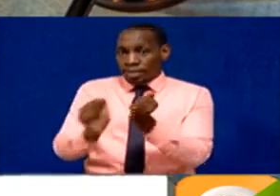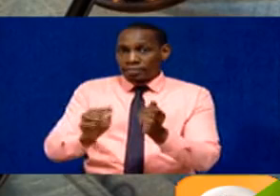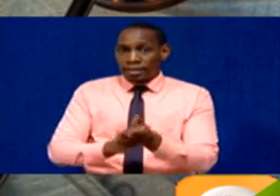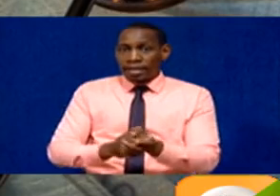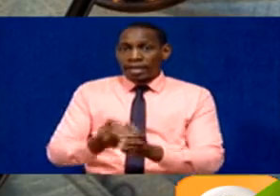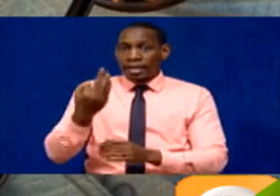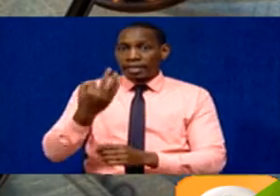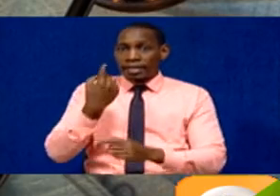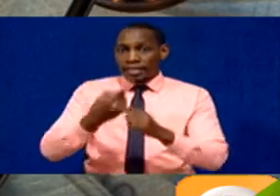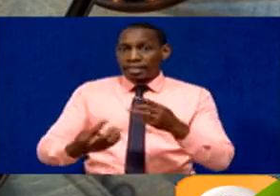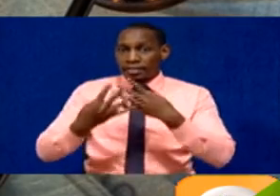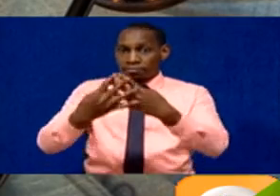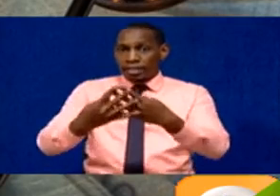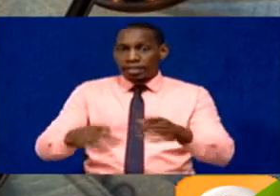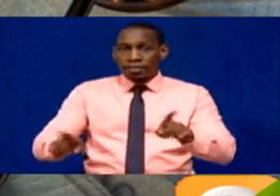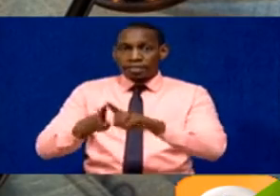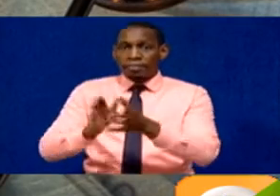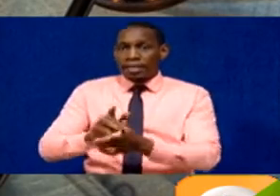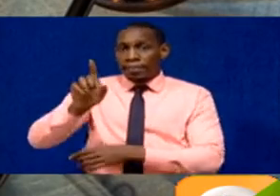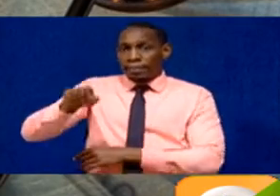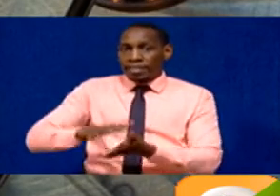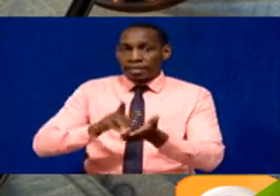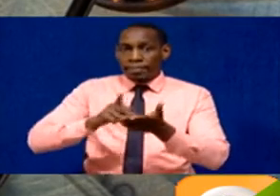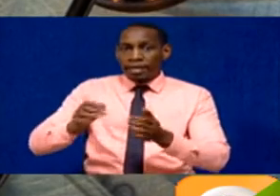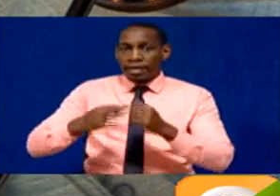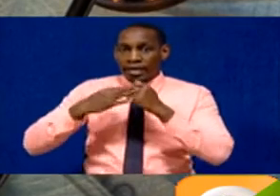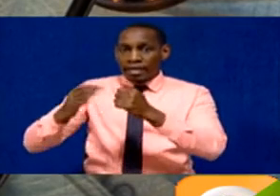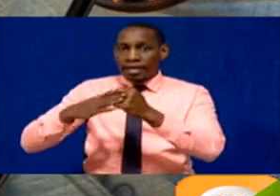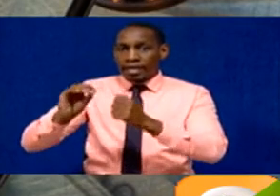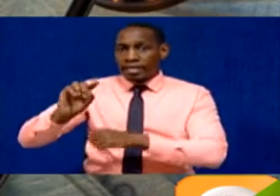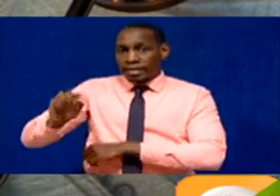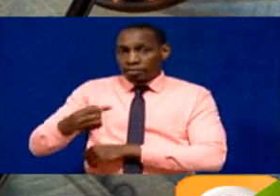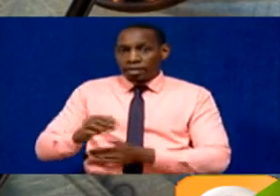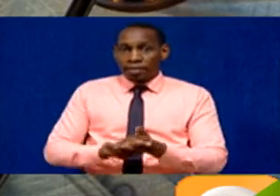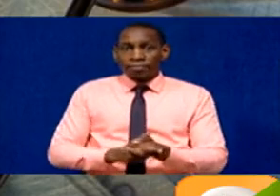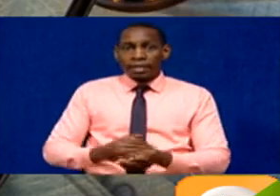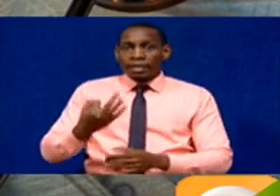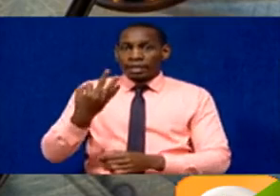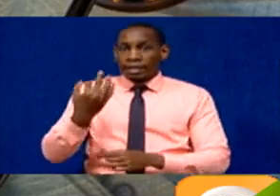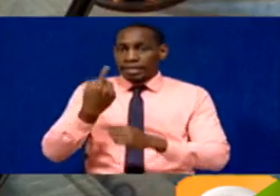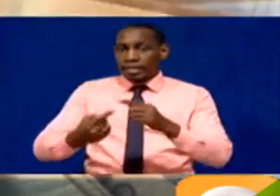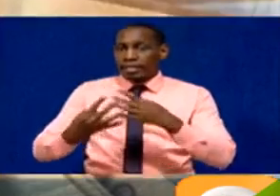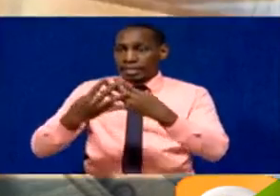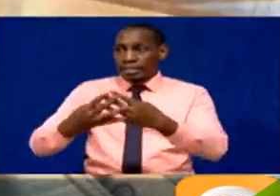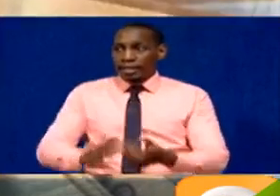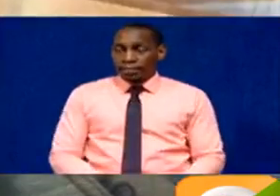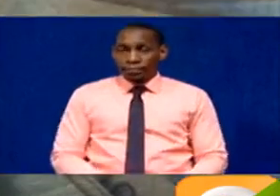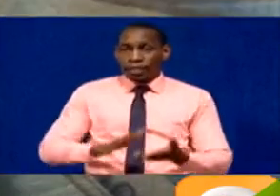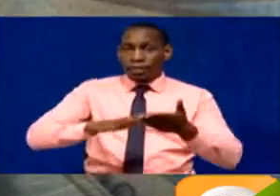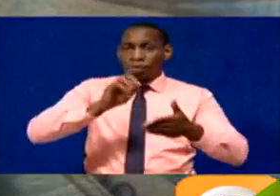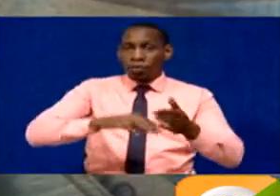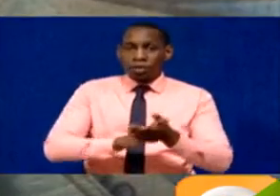and a 3-year jail term, as well as a mandatory fine of 890,000 shillings and 3 years in jail.